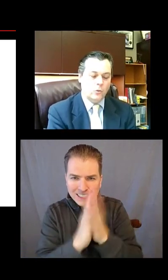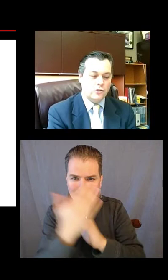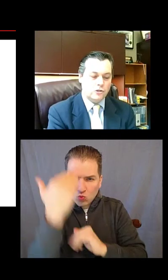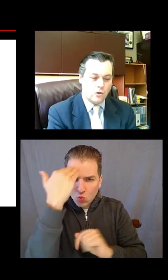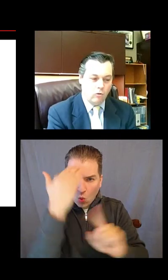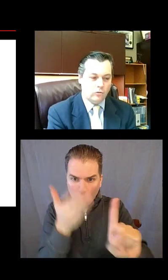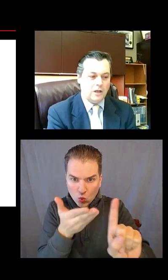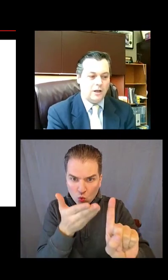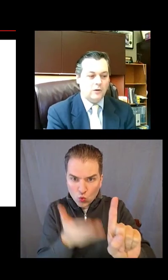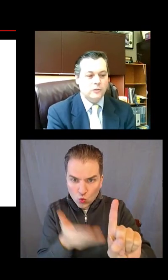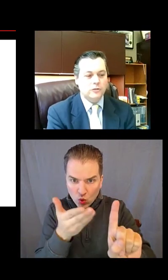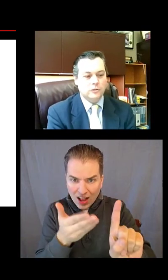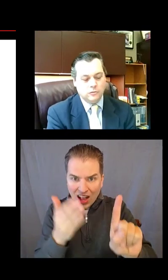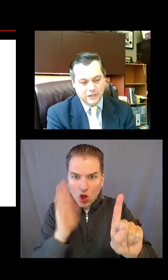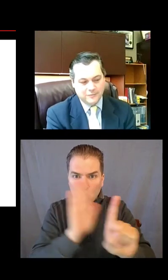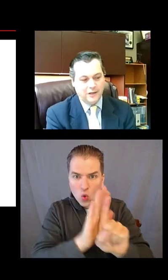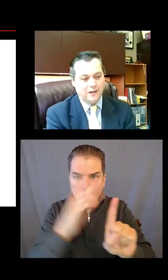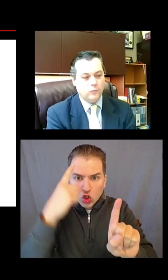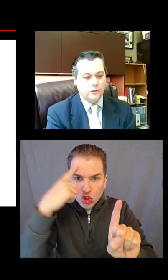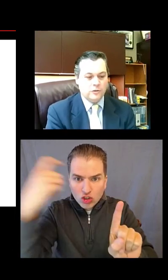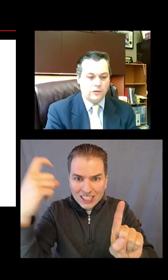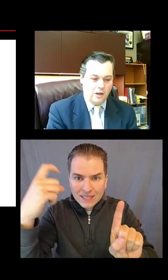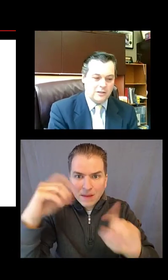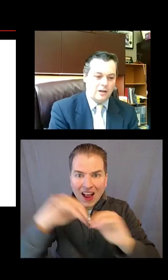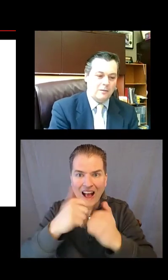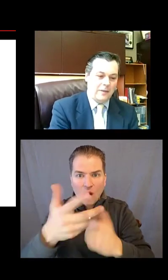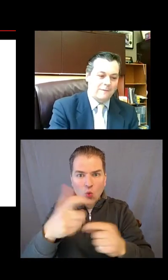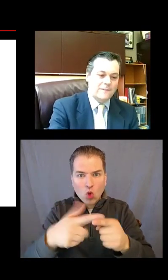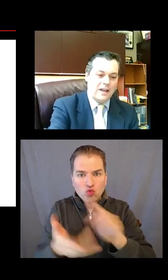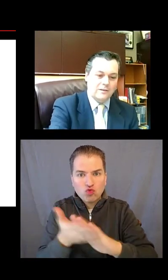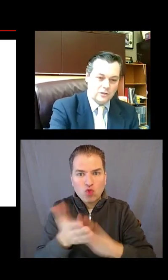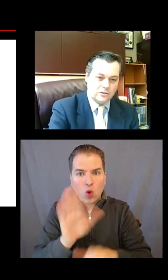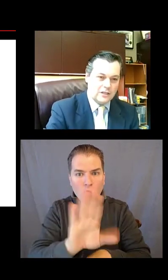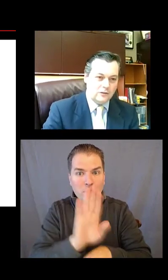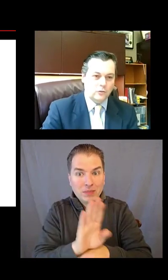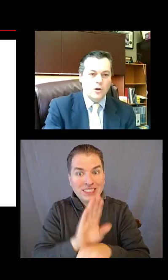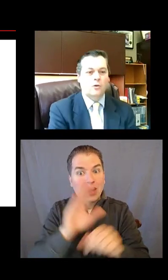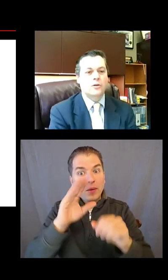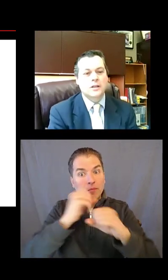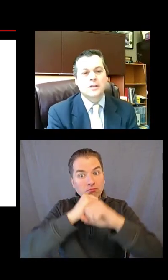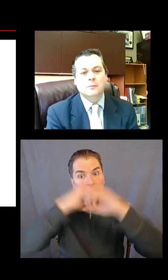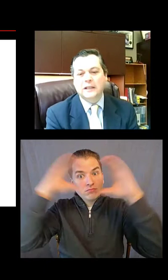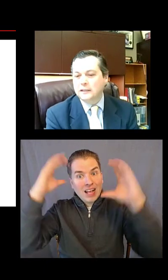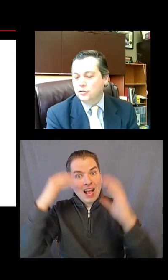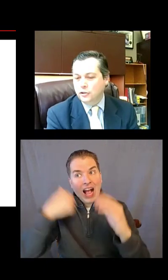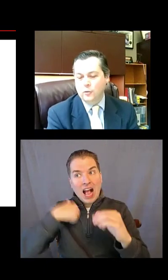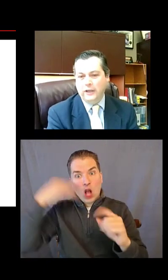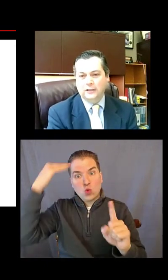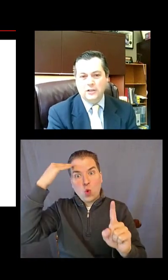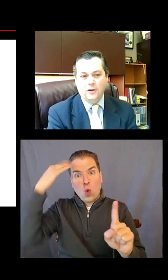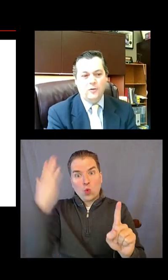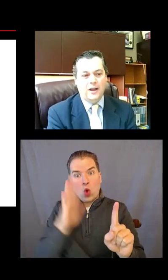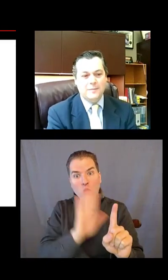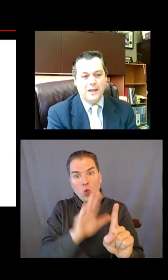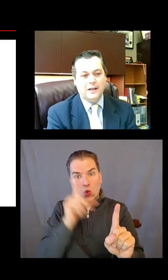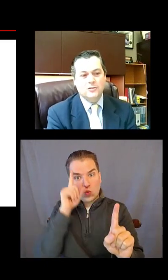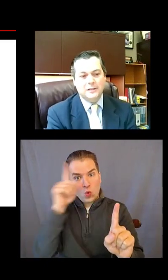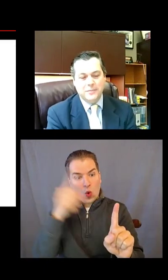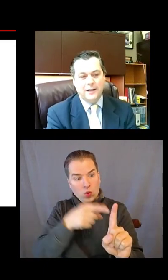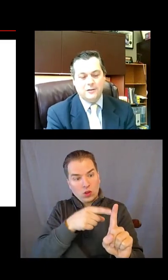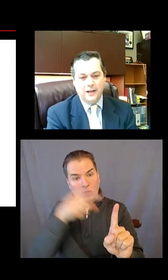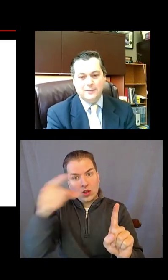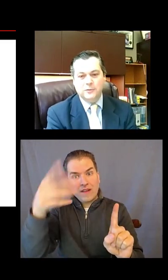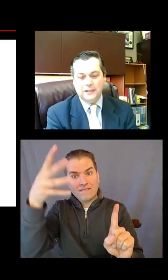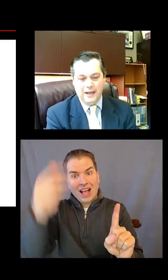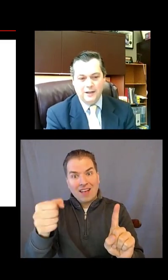business, what your goals are, what your dreams are, what your thoughts are about 5 years down the road. Because in doing so, I'm